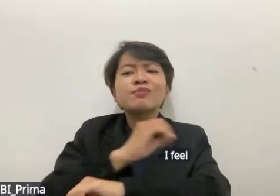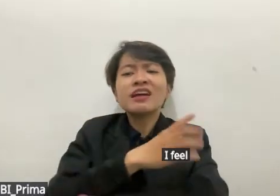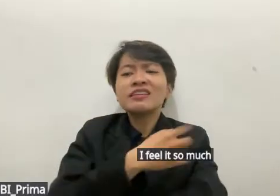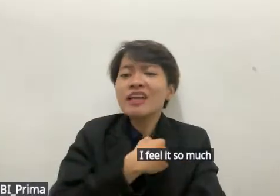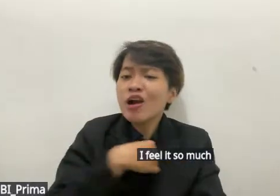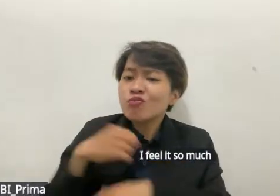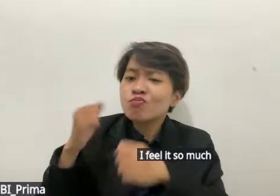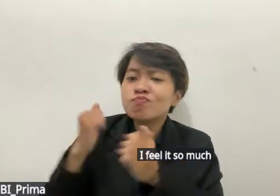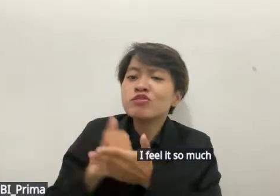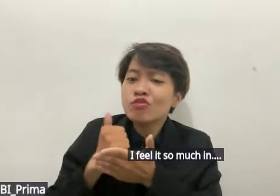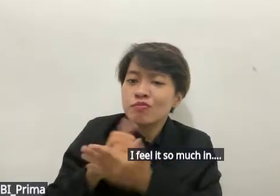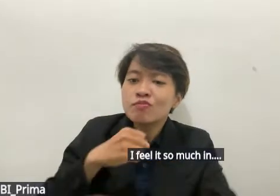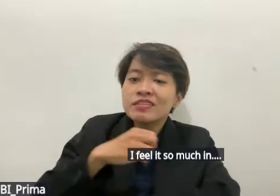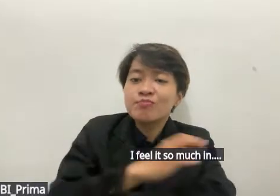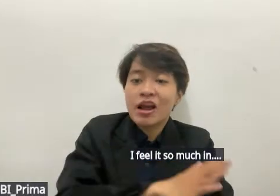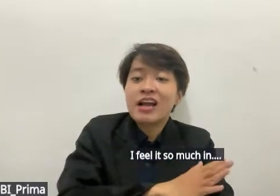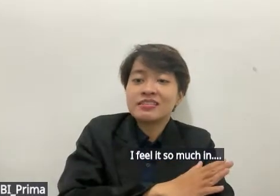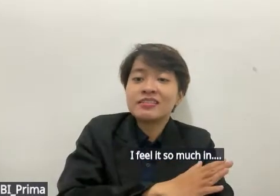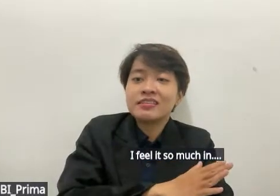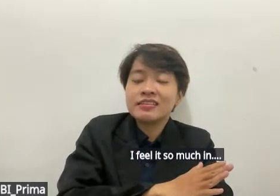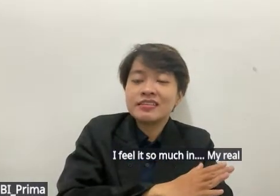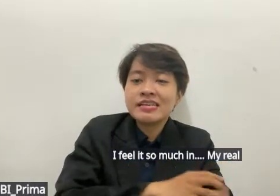much in my real life.